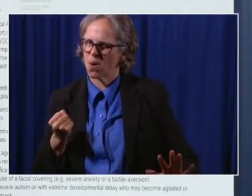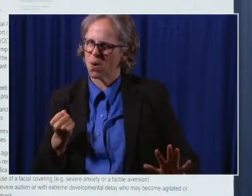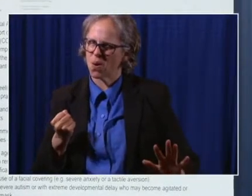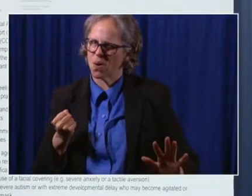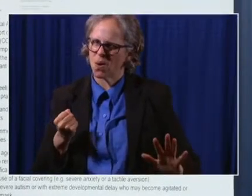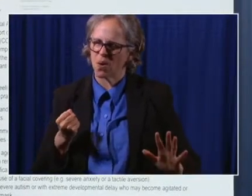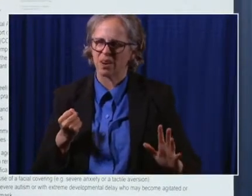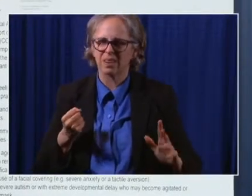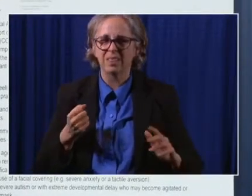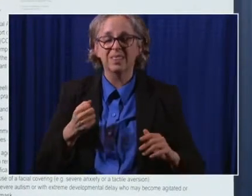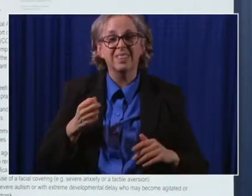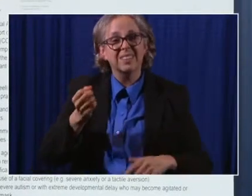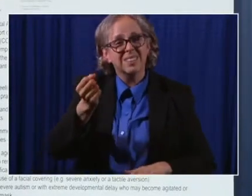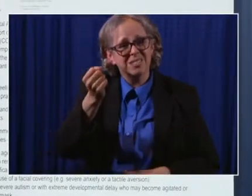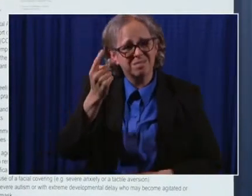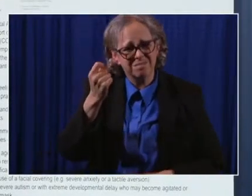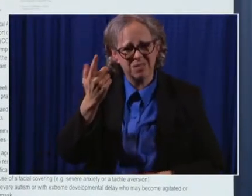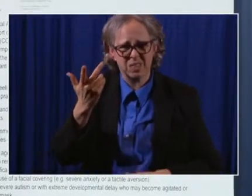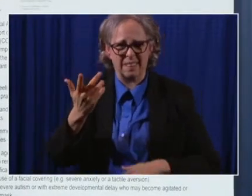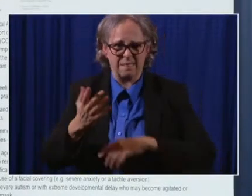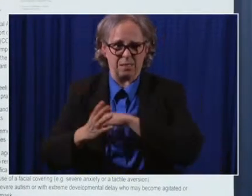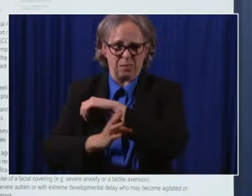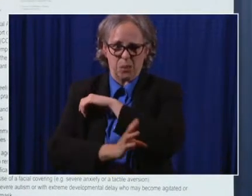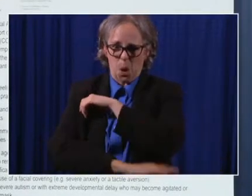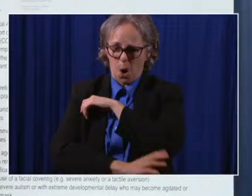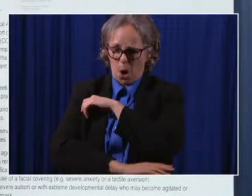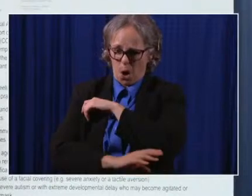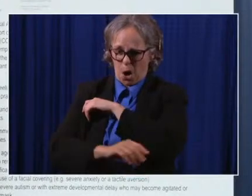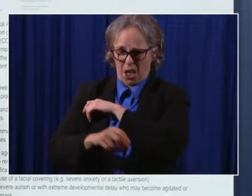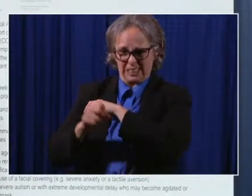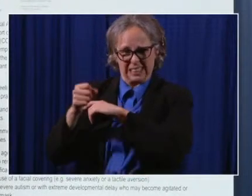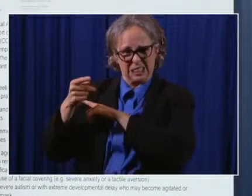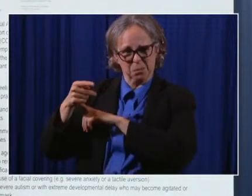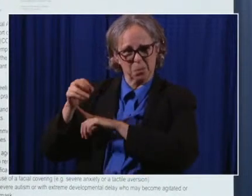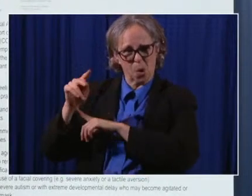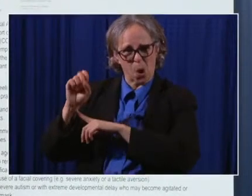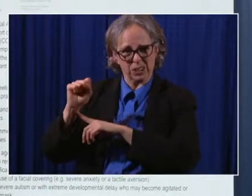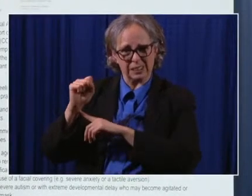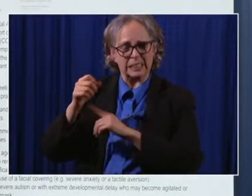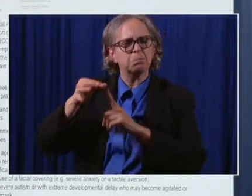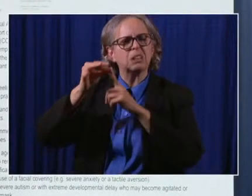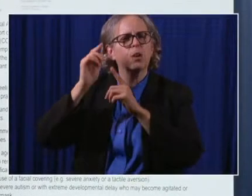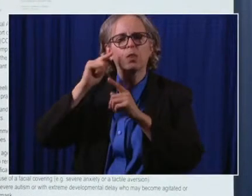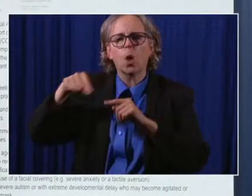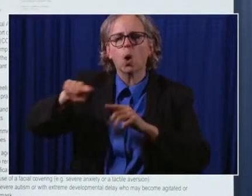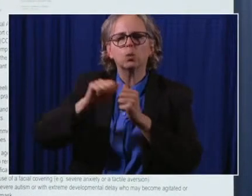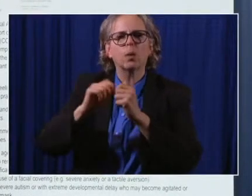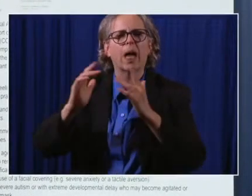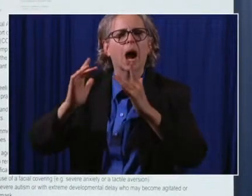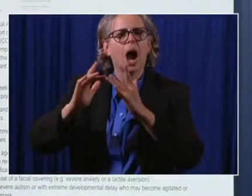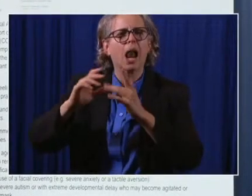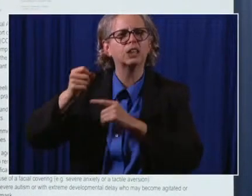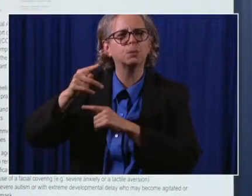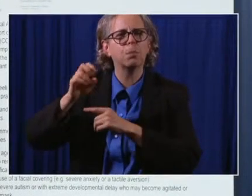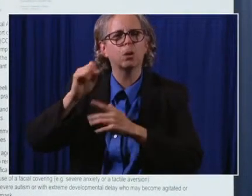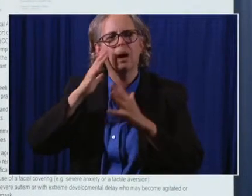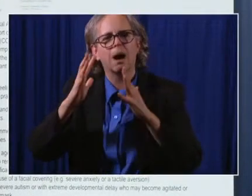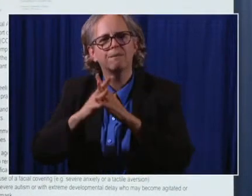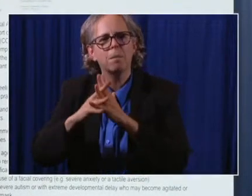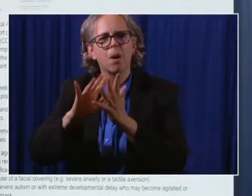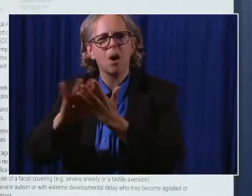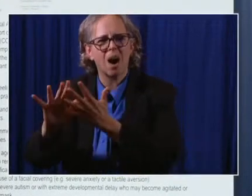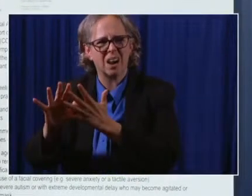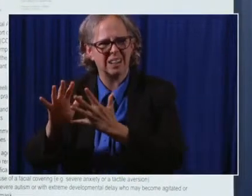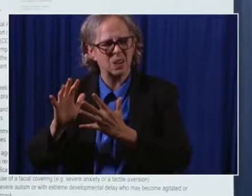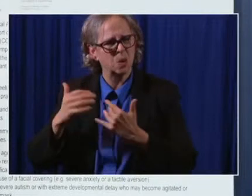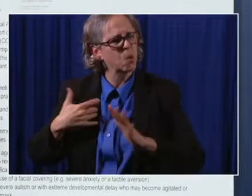sports, particularly in regard to contact sports. We want to get a little closer in time to that before making any